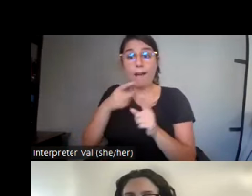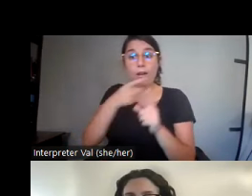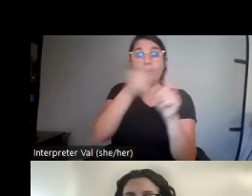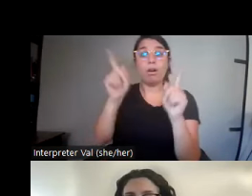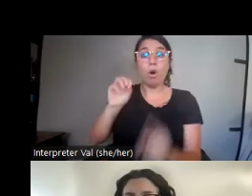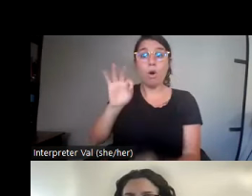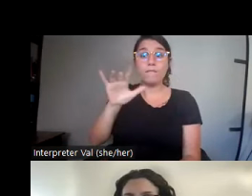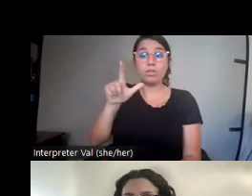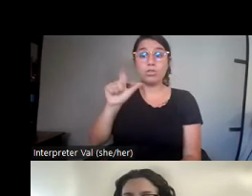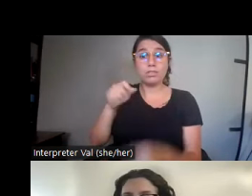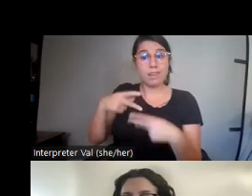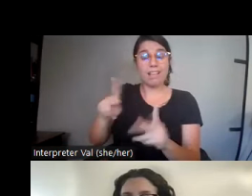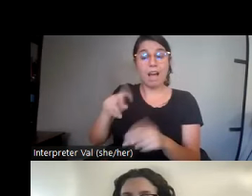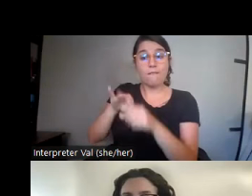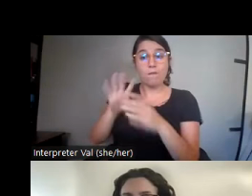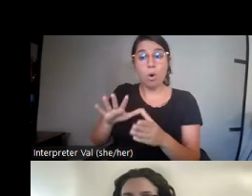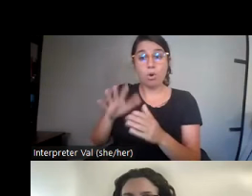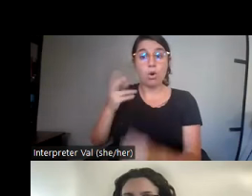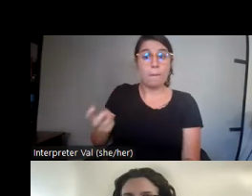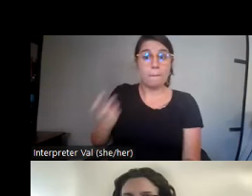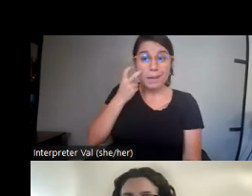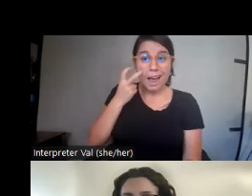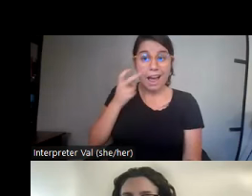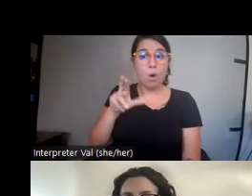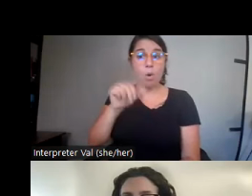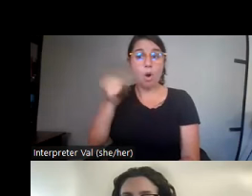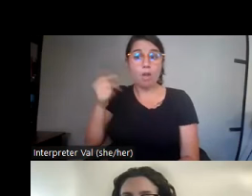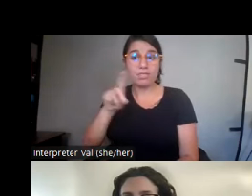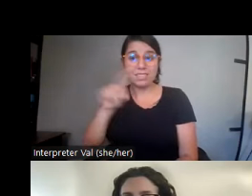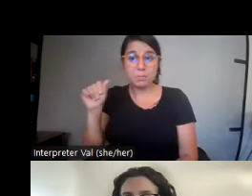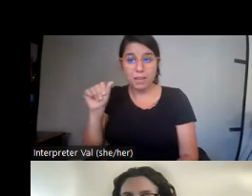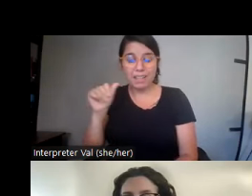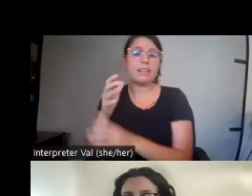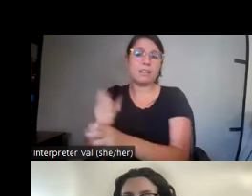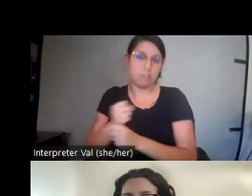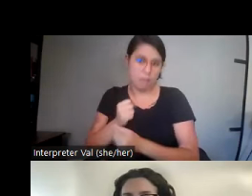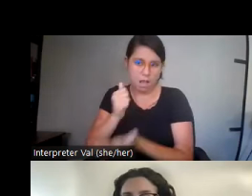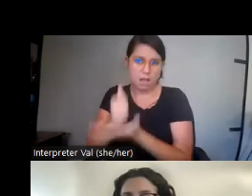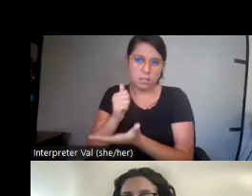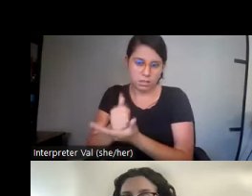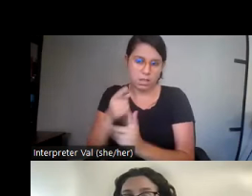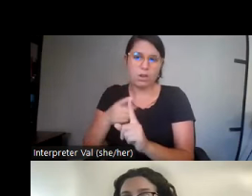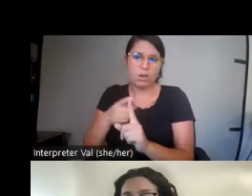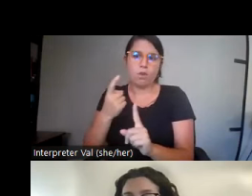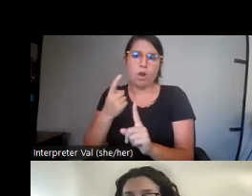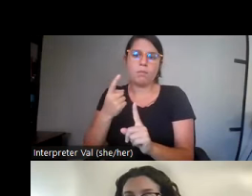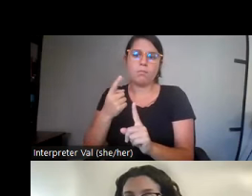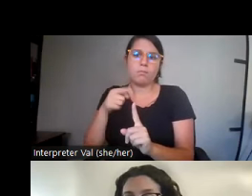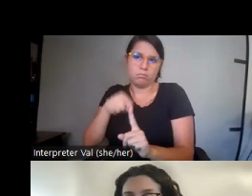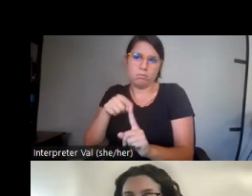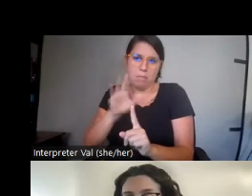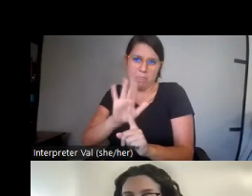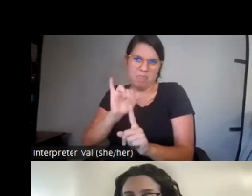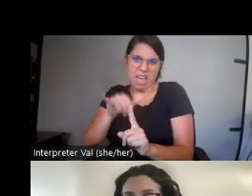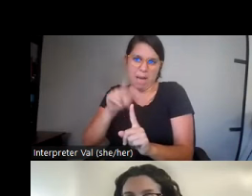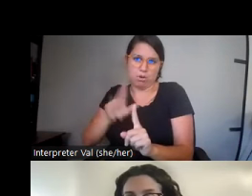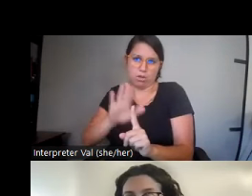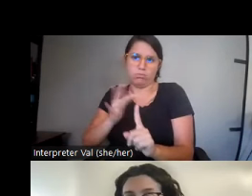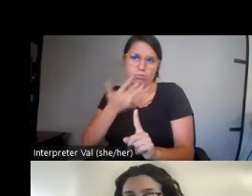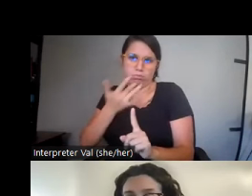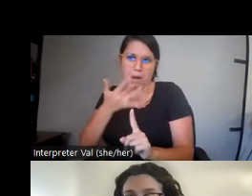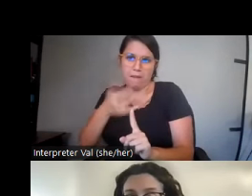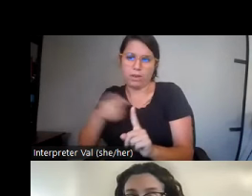voter who is blind or has another disability to receive assistance from a person of that voter's choice who can serve